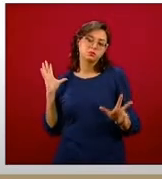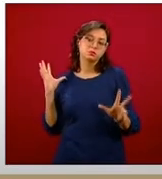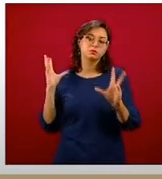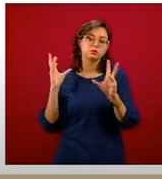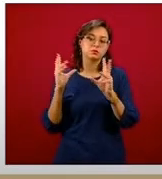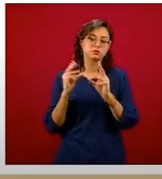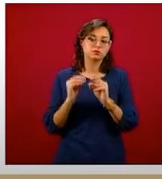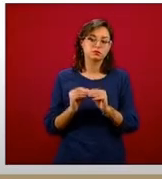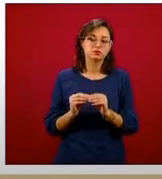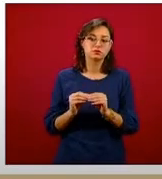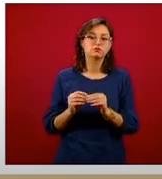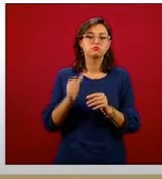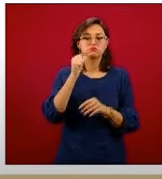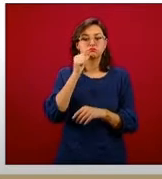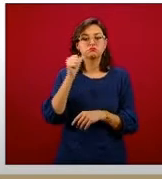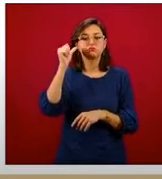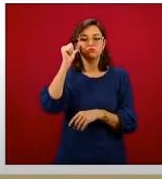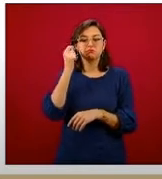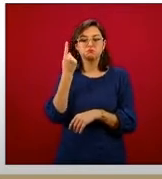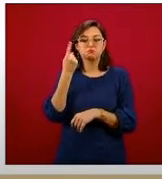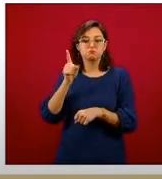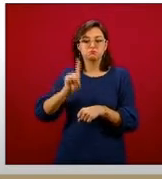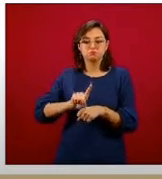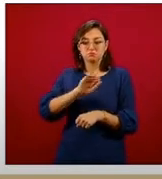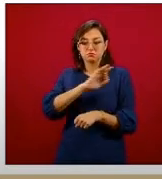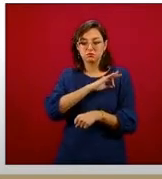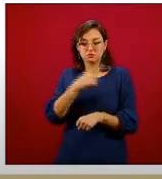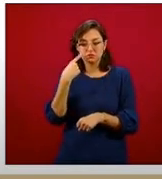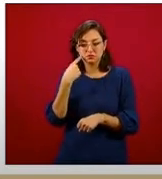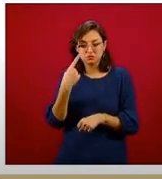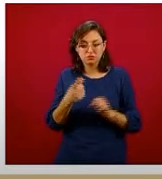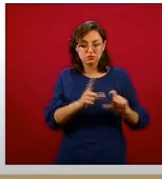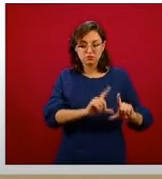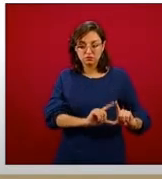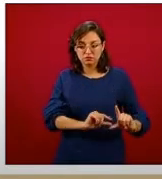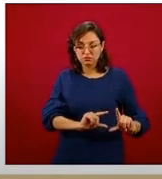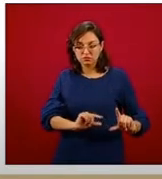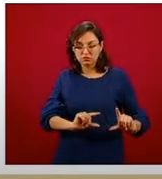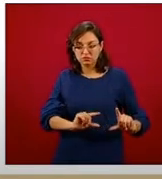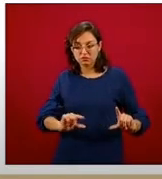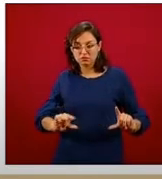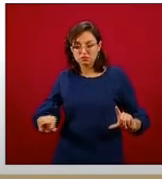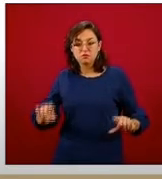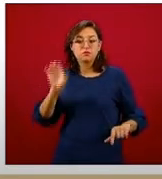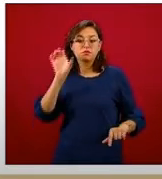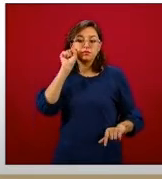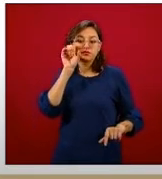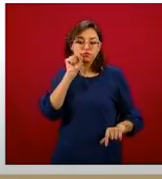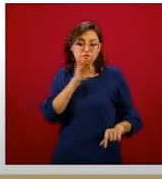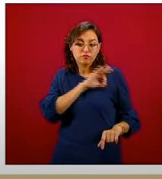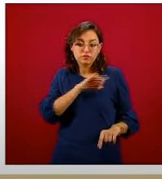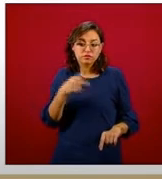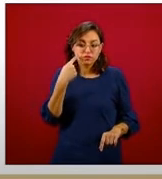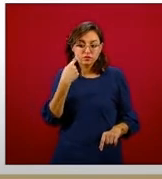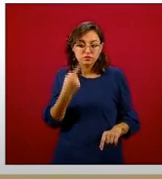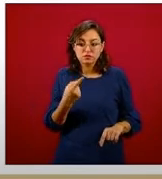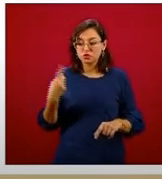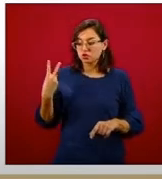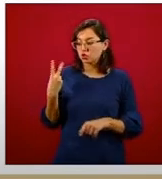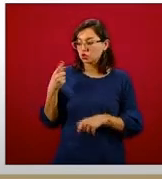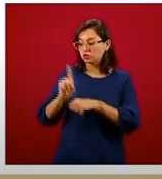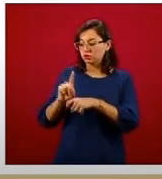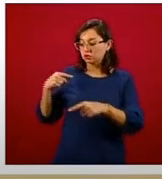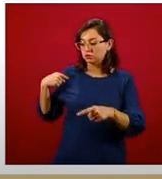5.7% of increase according to the accrued burden of cases reported yesterday. We can see that in the orange bars in